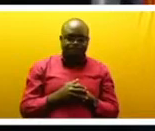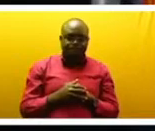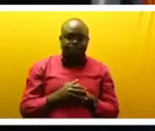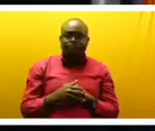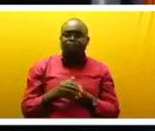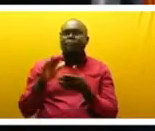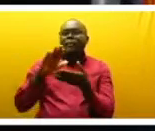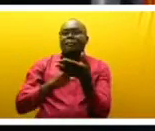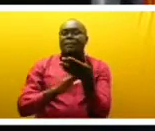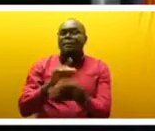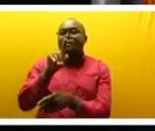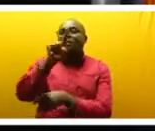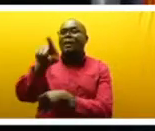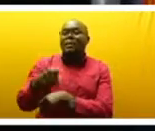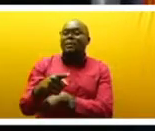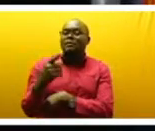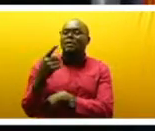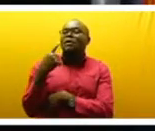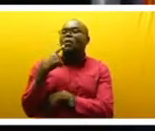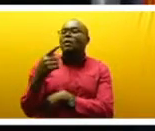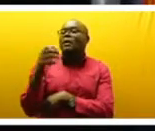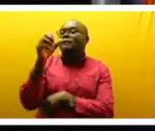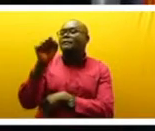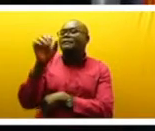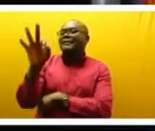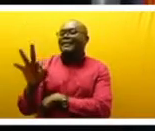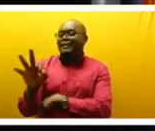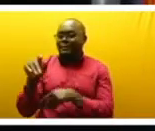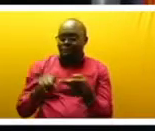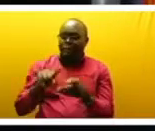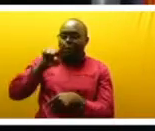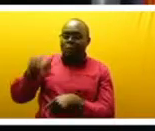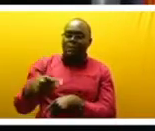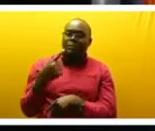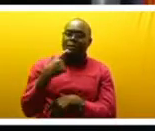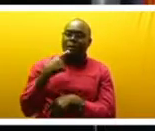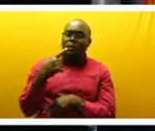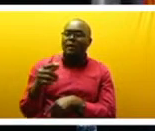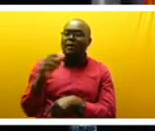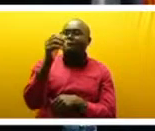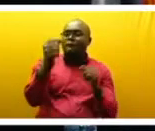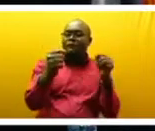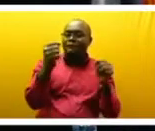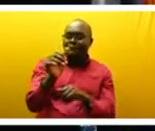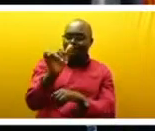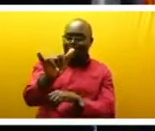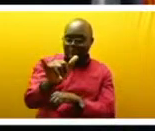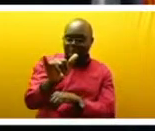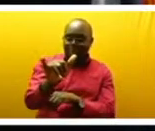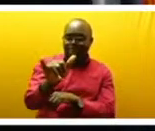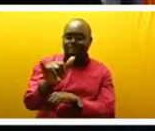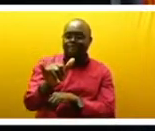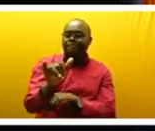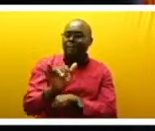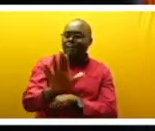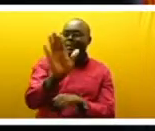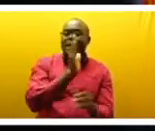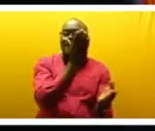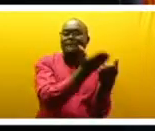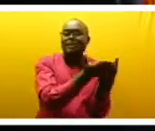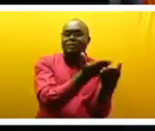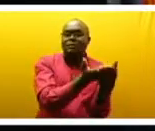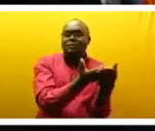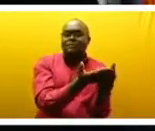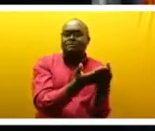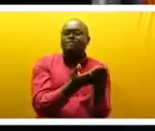pages 1,153 and 1,155 of the year petition,